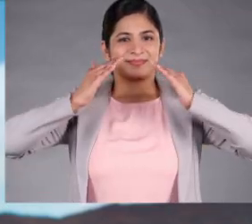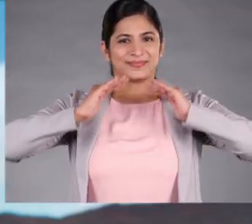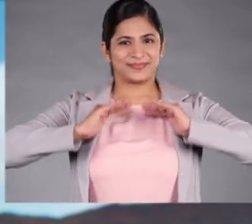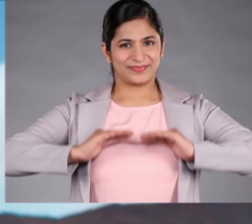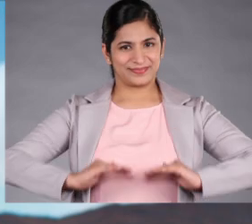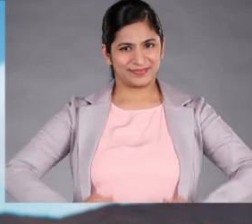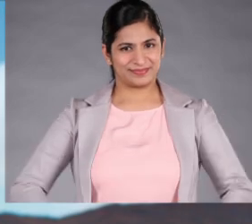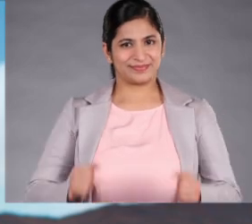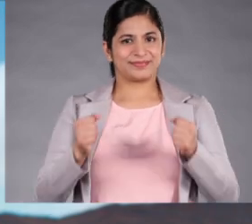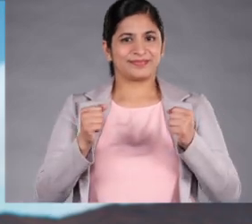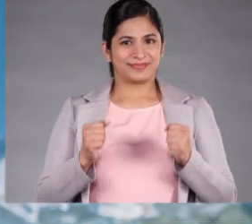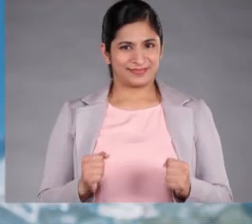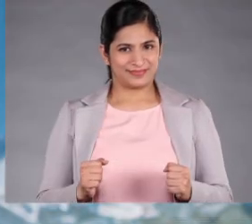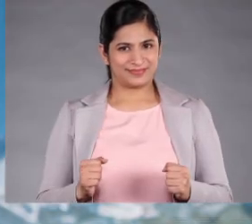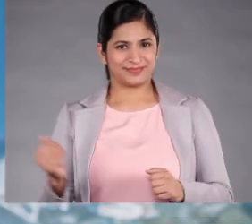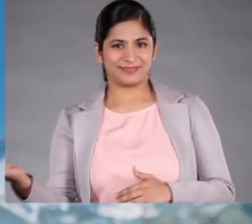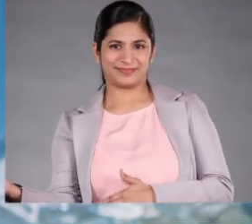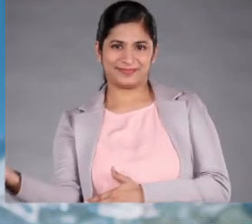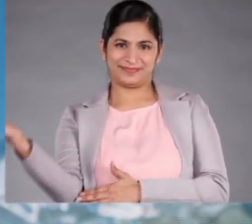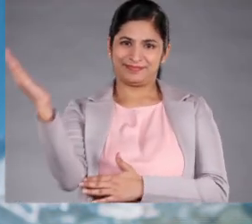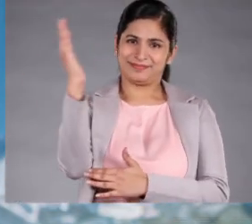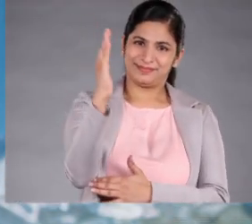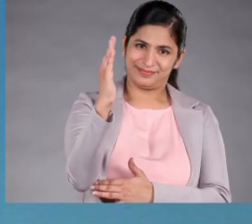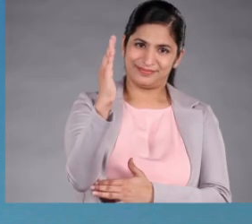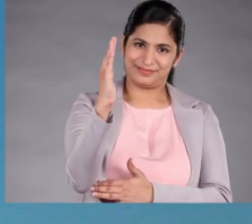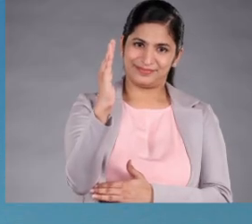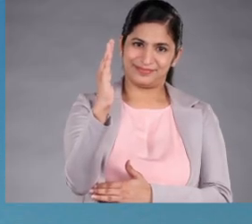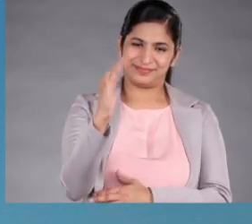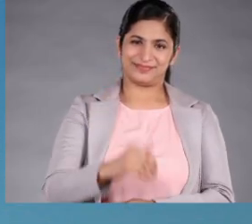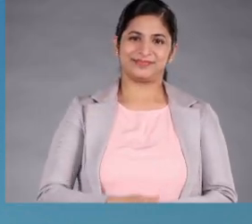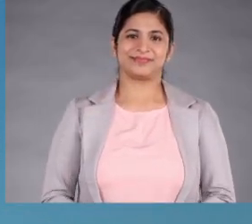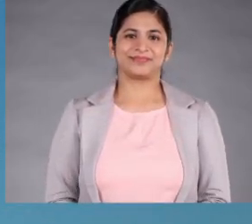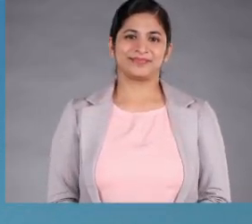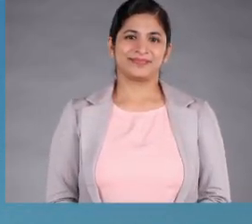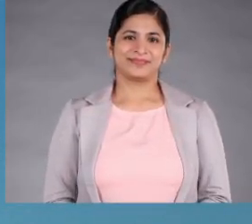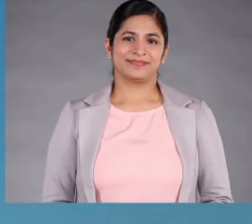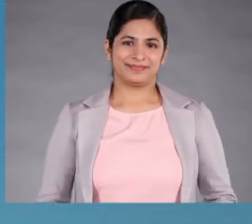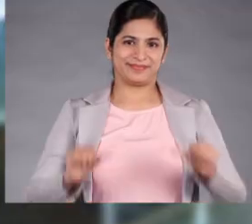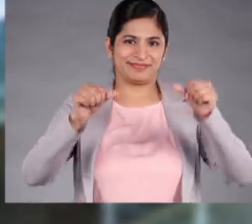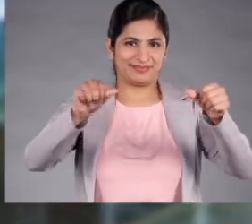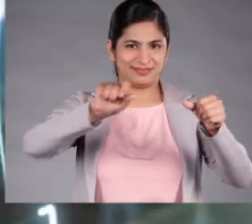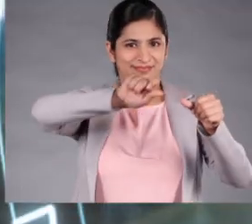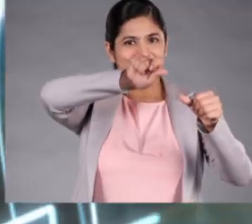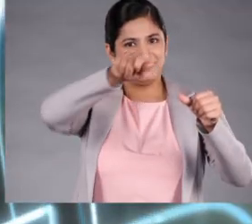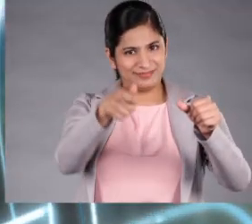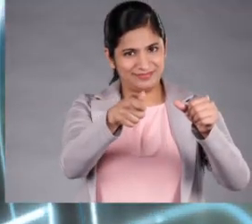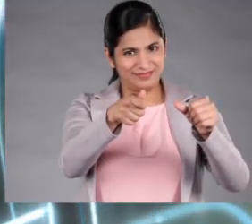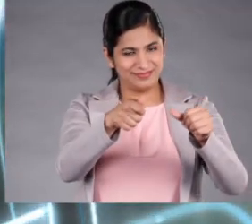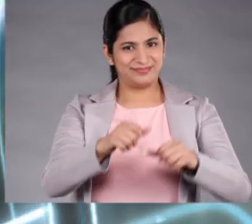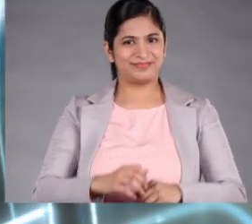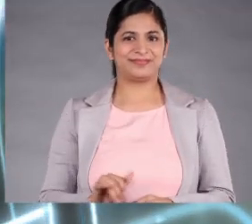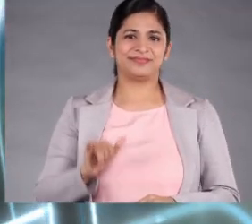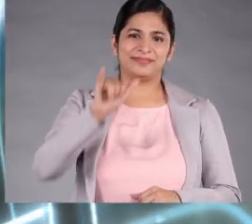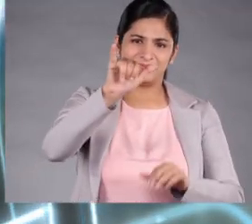Breathe in deeply. Straighten your posture. Bring your seat to its upright position. Please ensure that your tray table